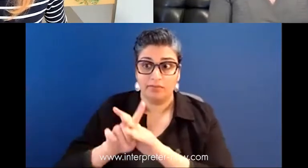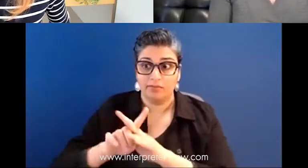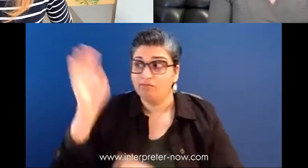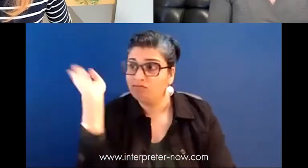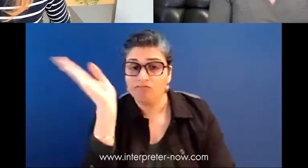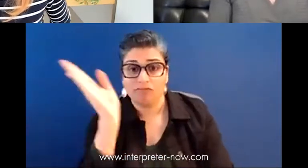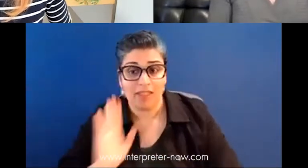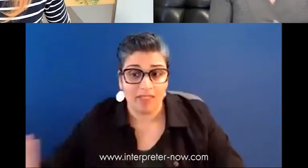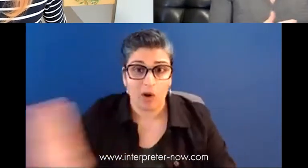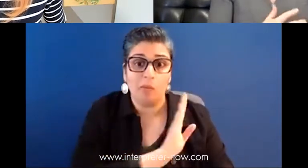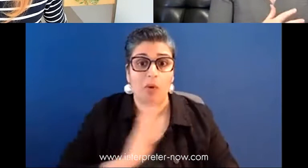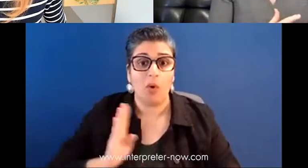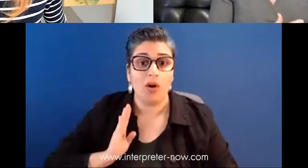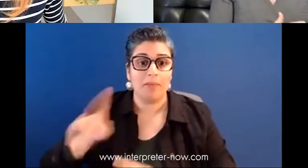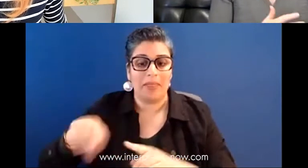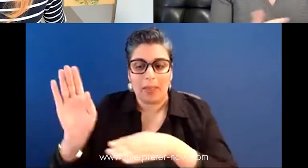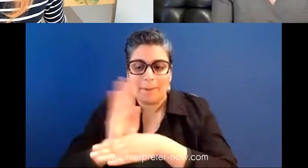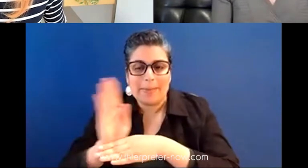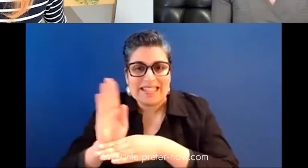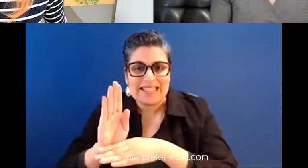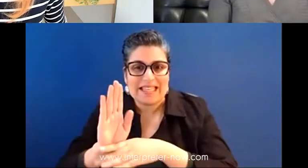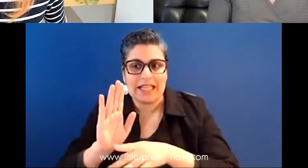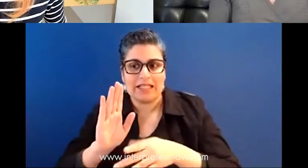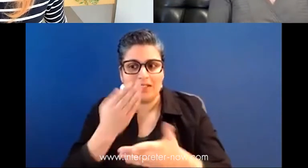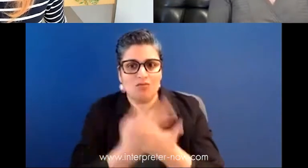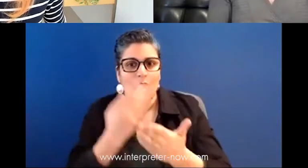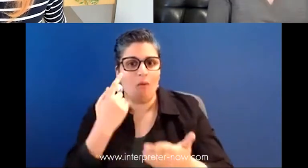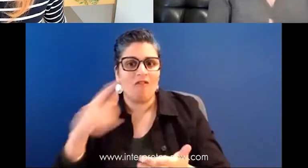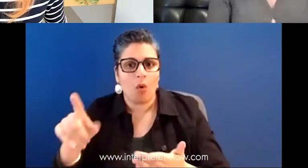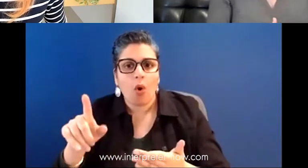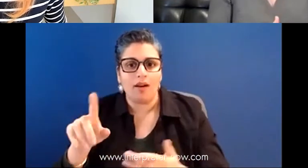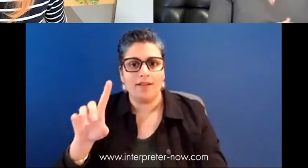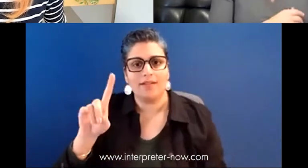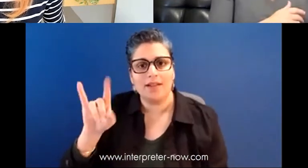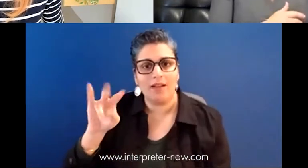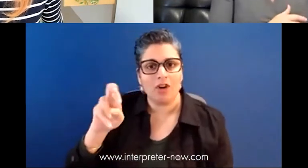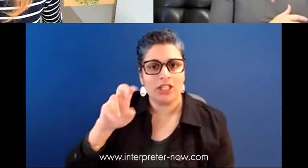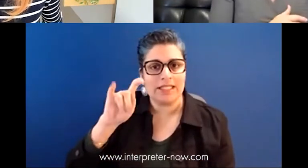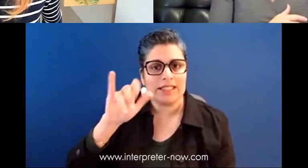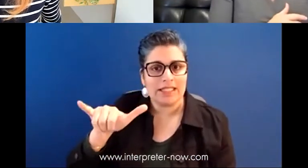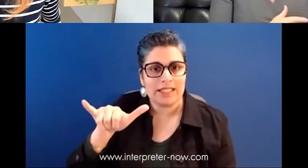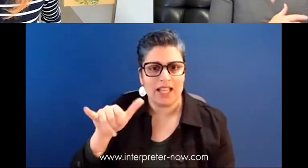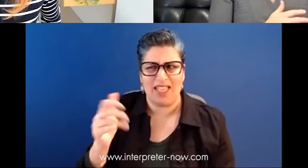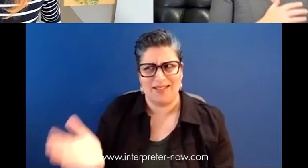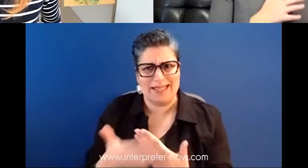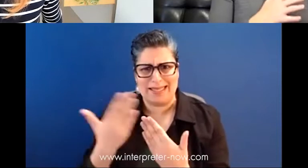diversity. And boy, there's an easy business case there. Like the numbers are,